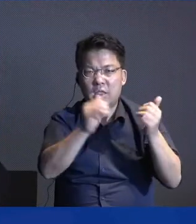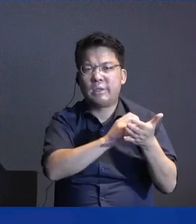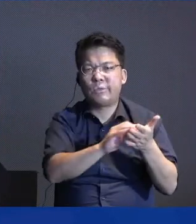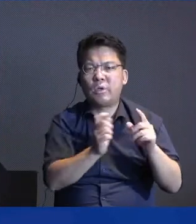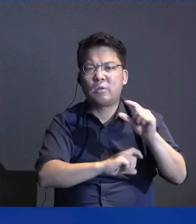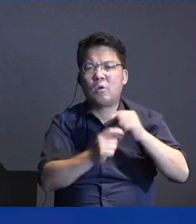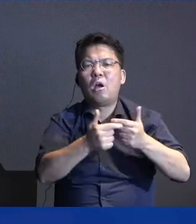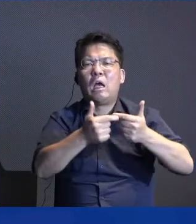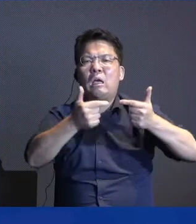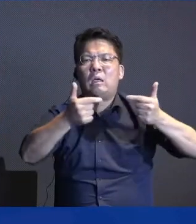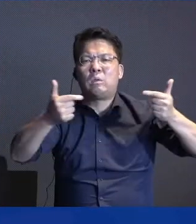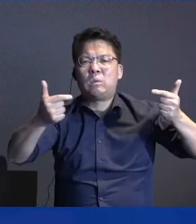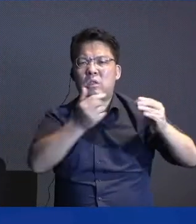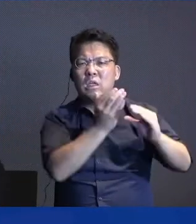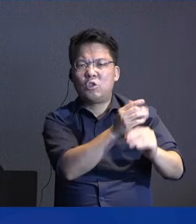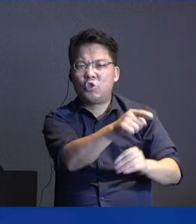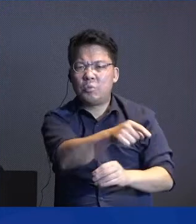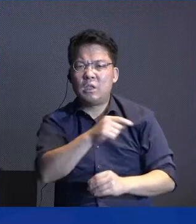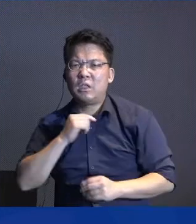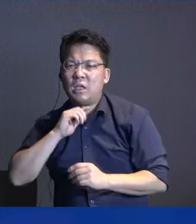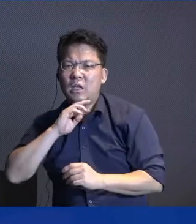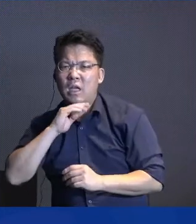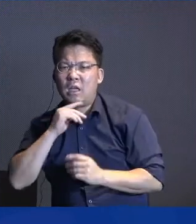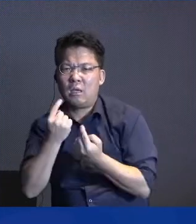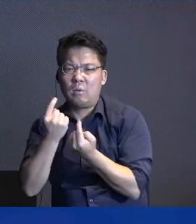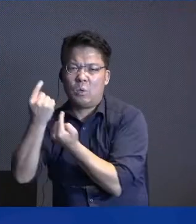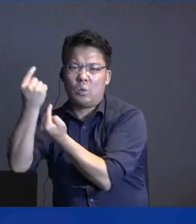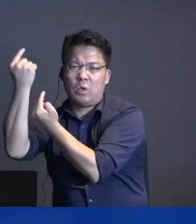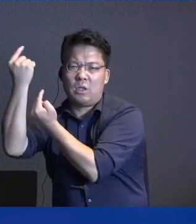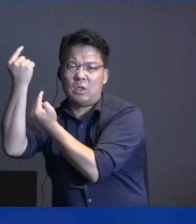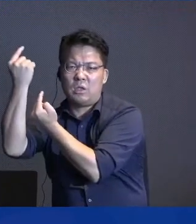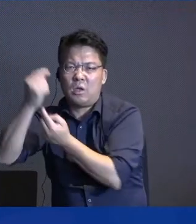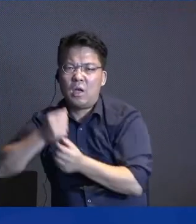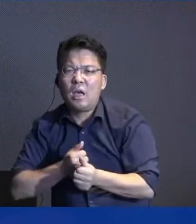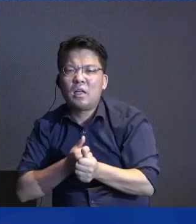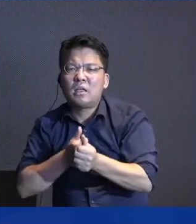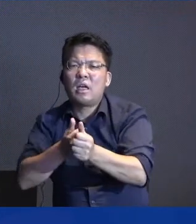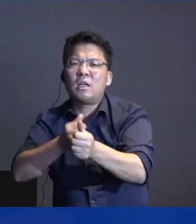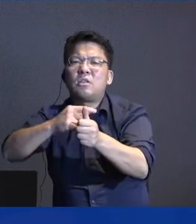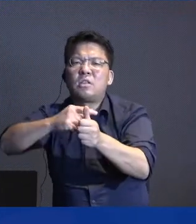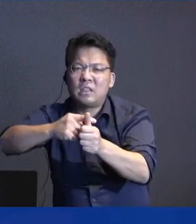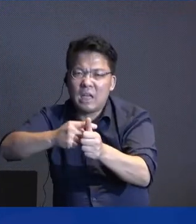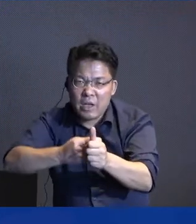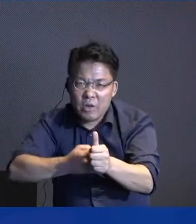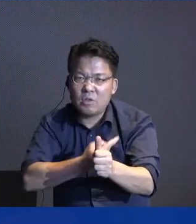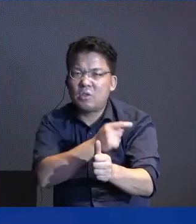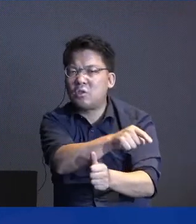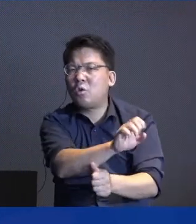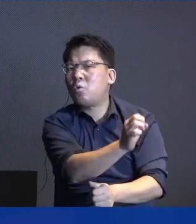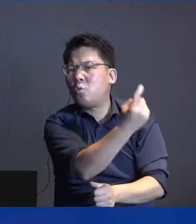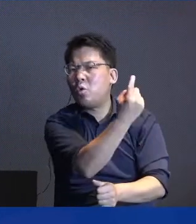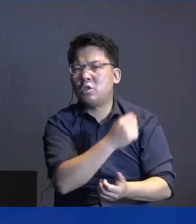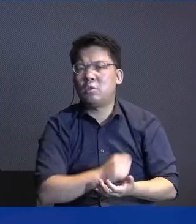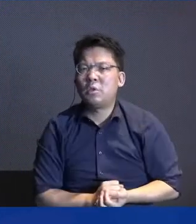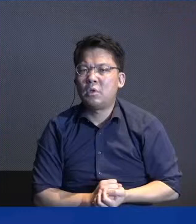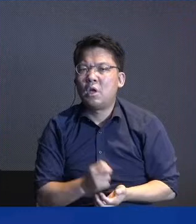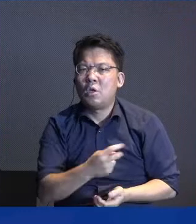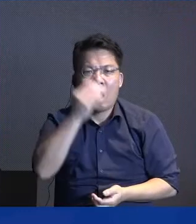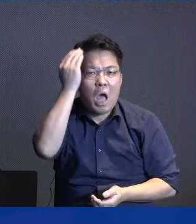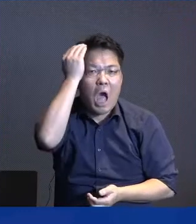And there's a lot of burden to caring for people with dementia, and the economic